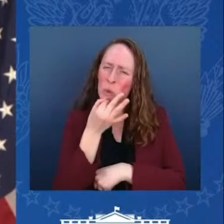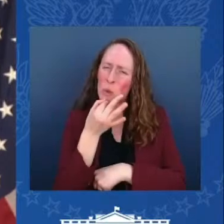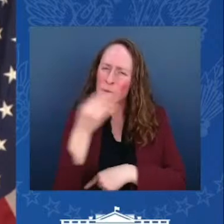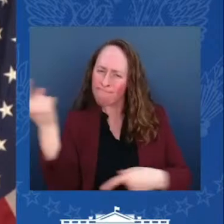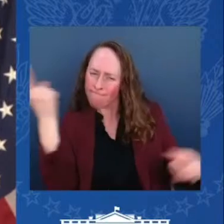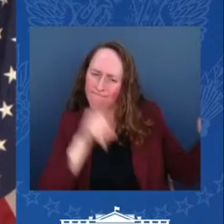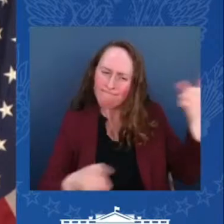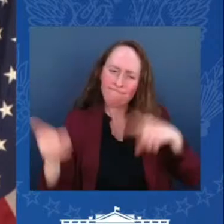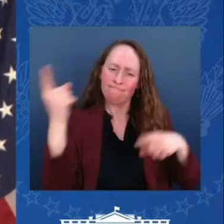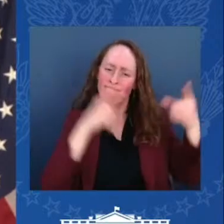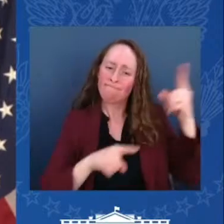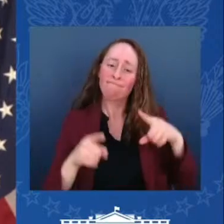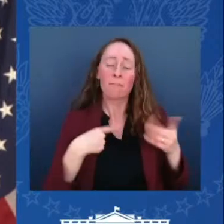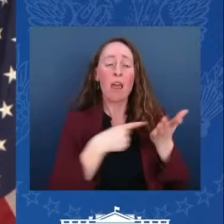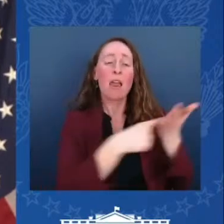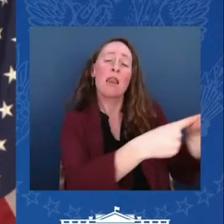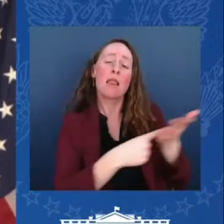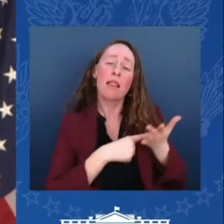He's like feeling